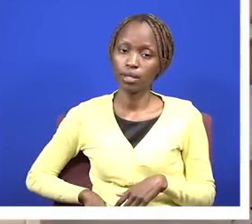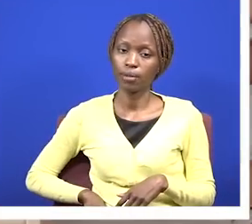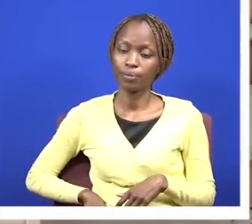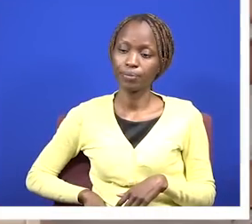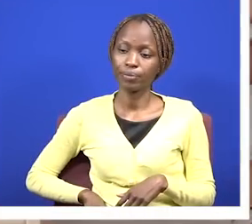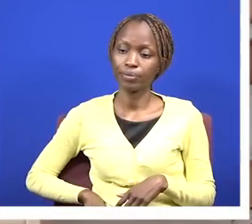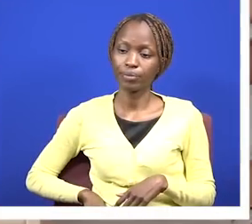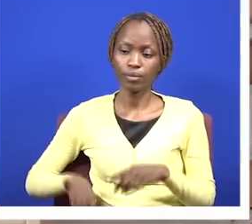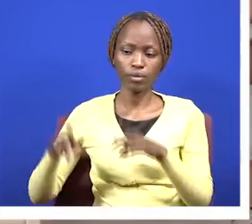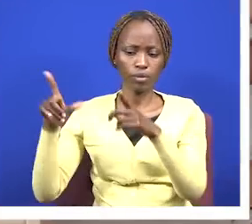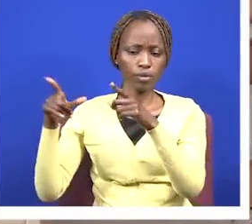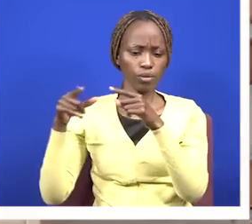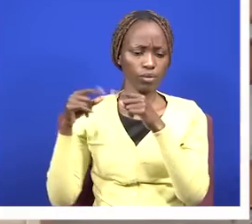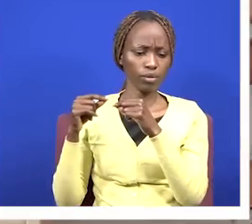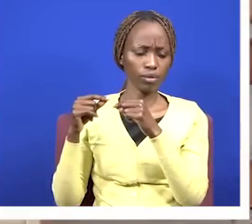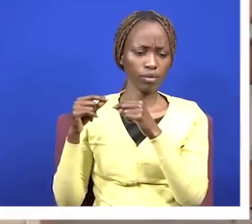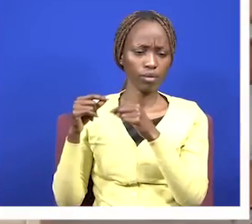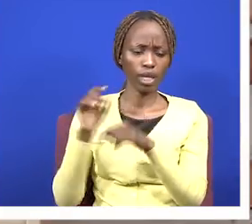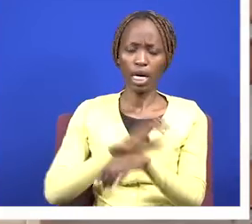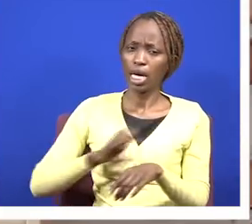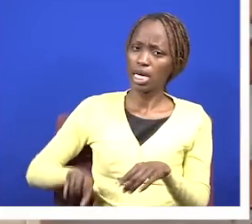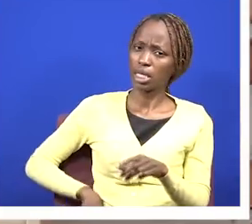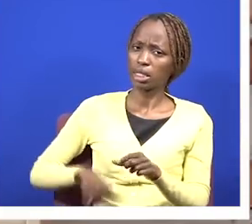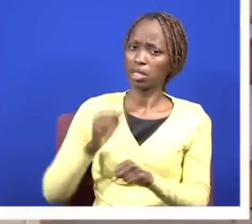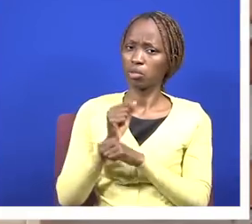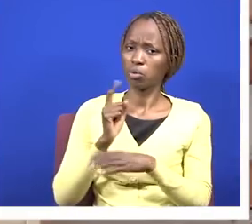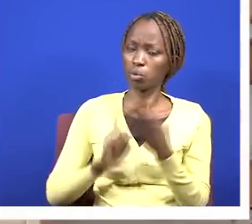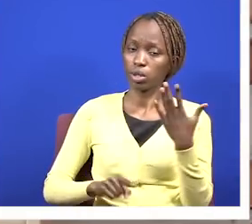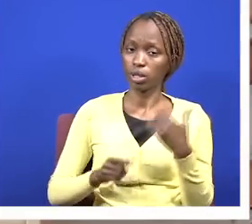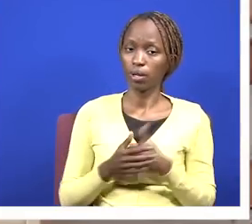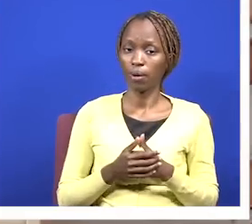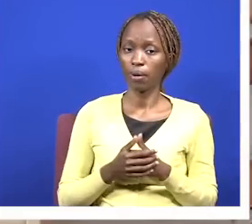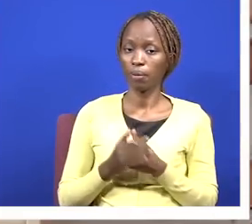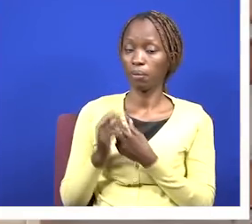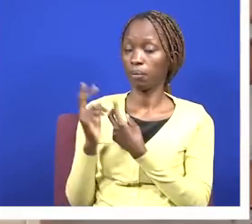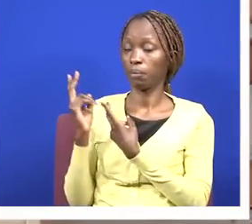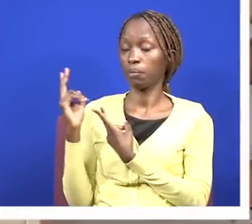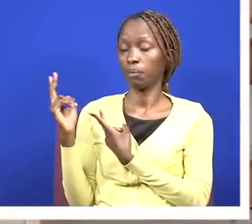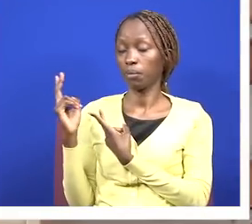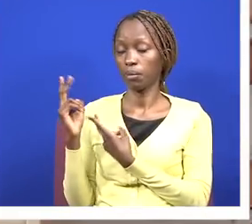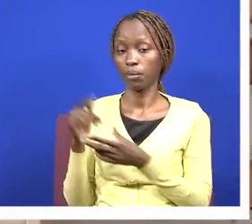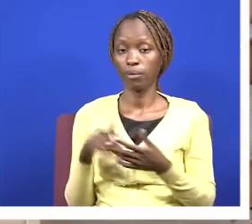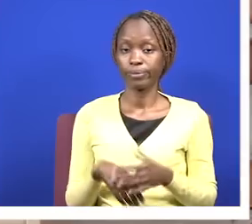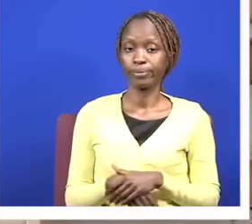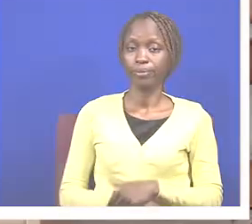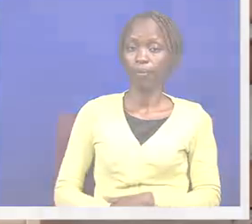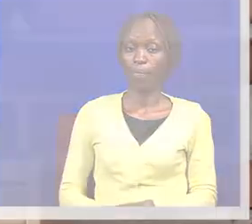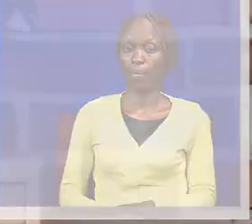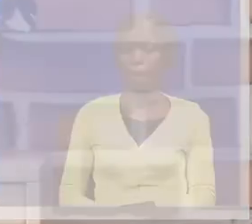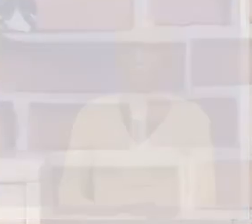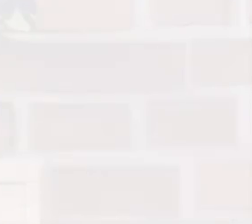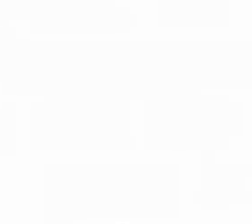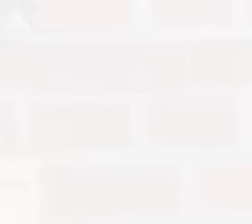message. What did Esther do? Boys and girls, let us watch the clip and see